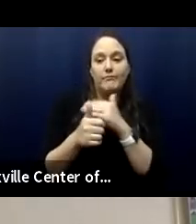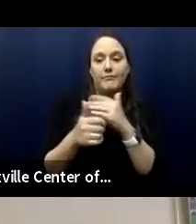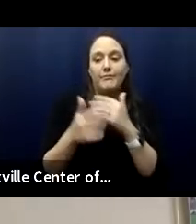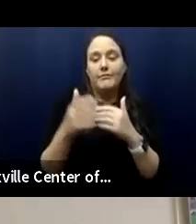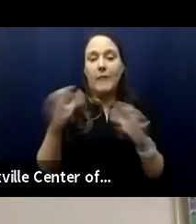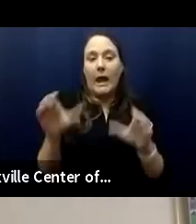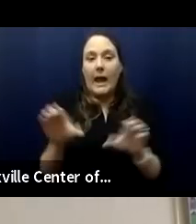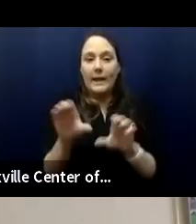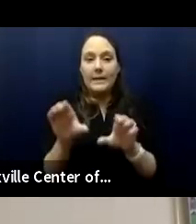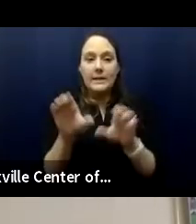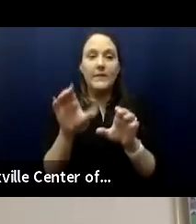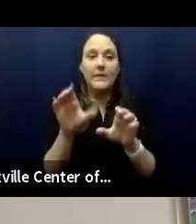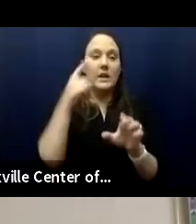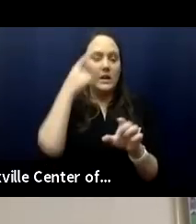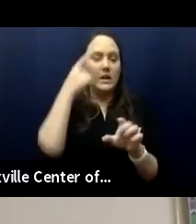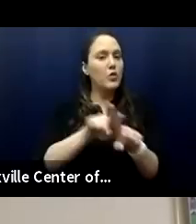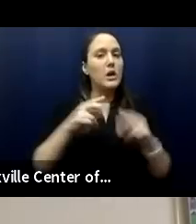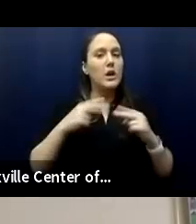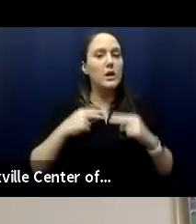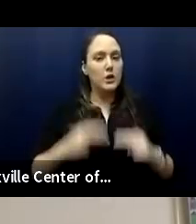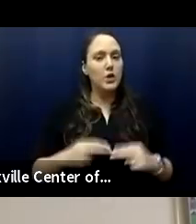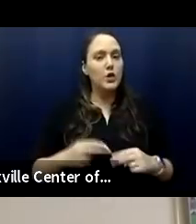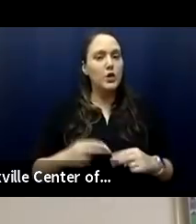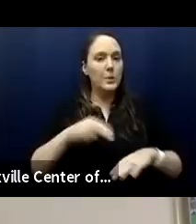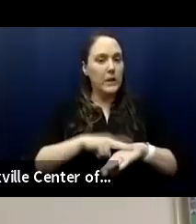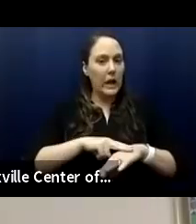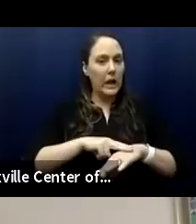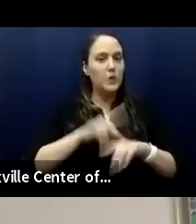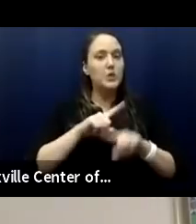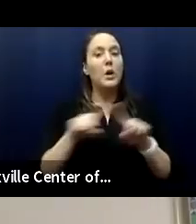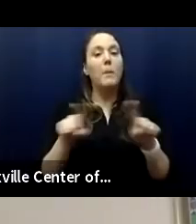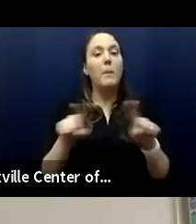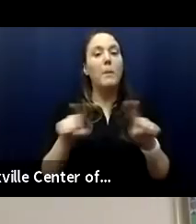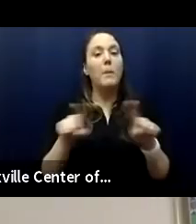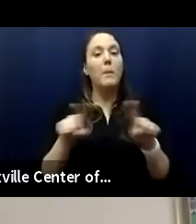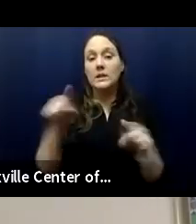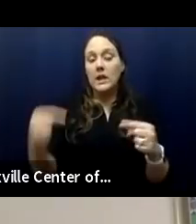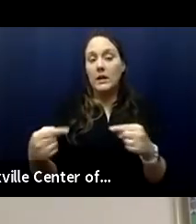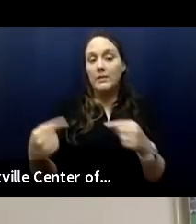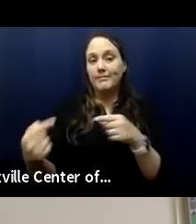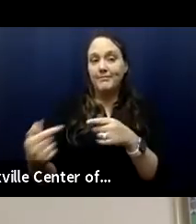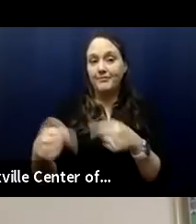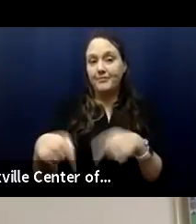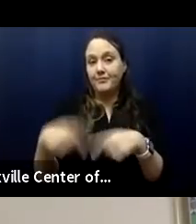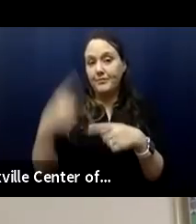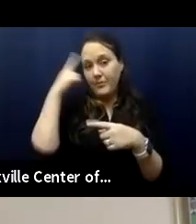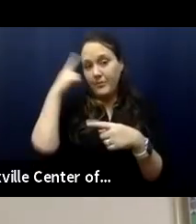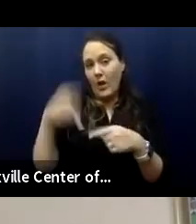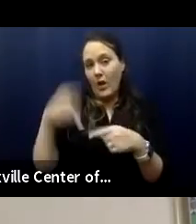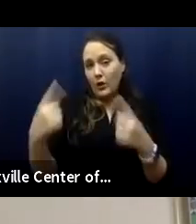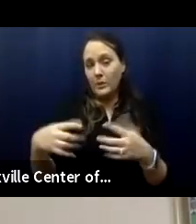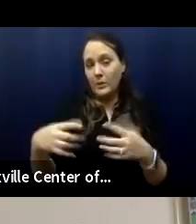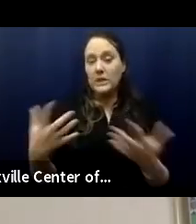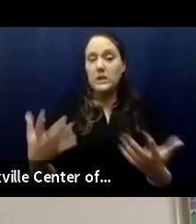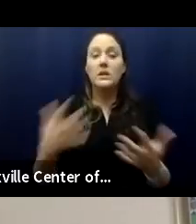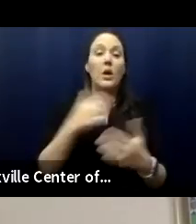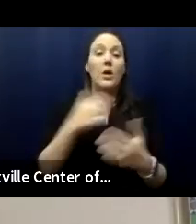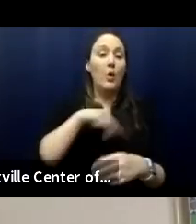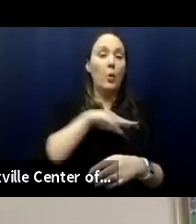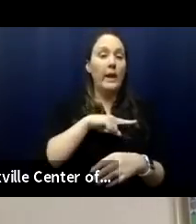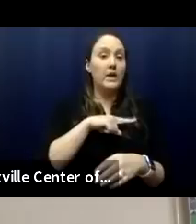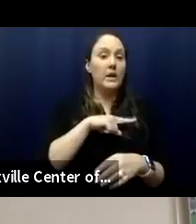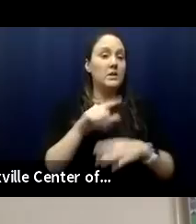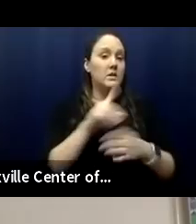agree. That's human nature. But by that same argument, we as practitioners then